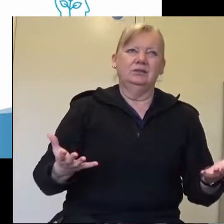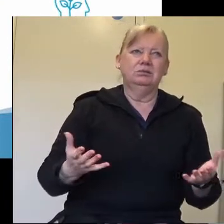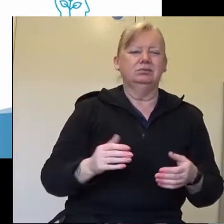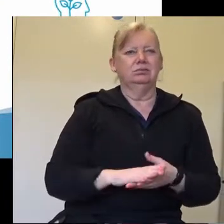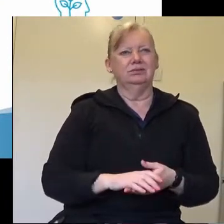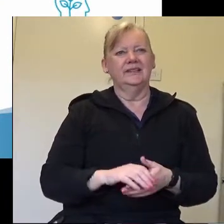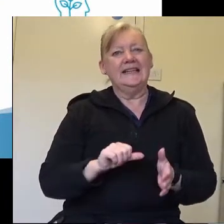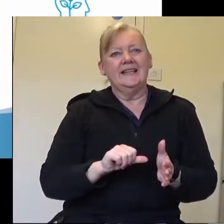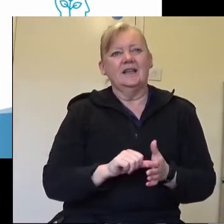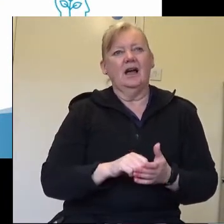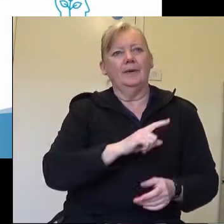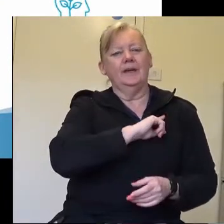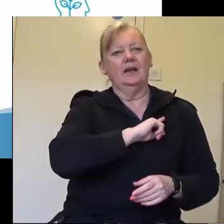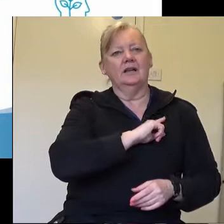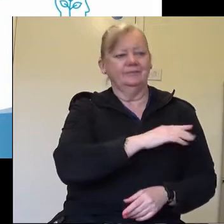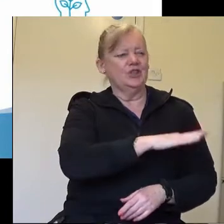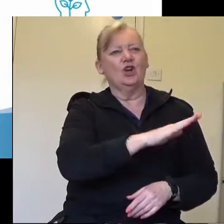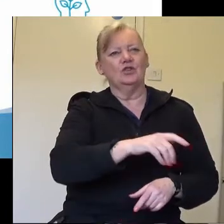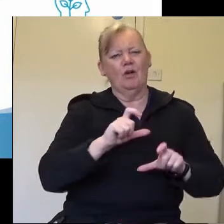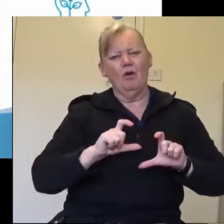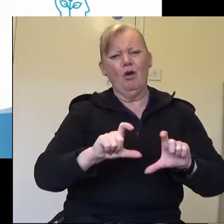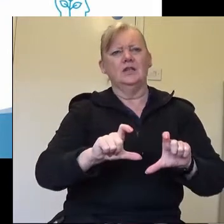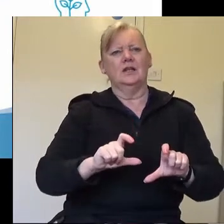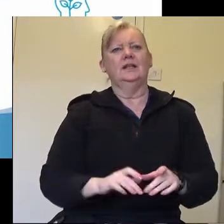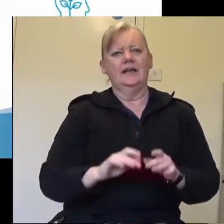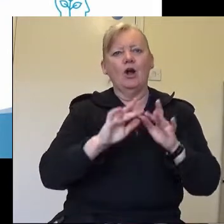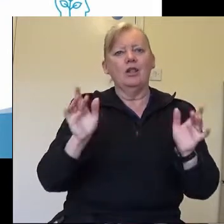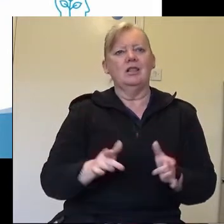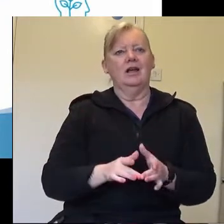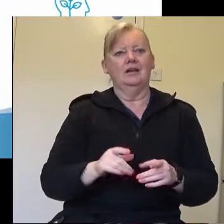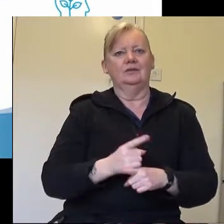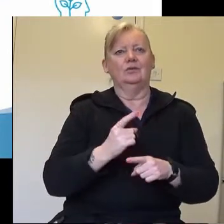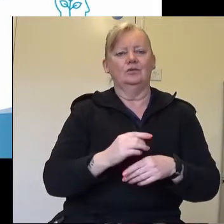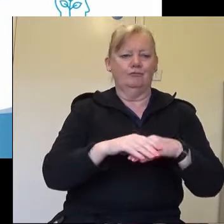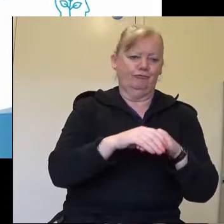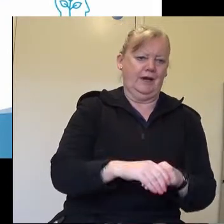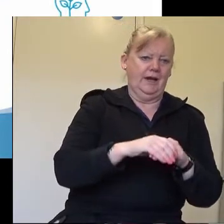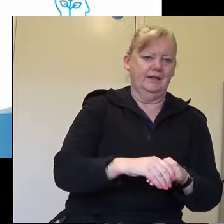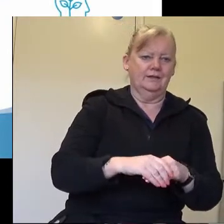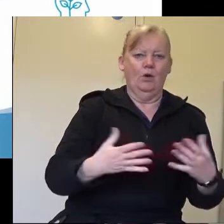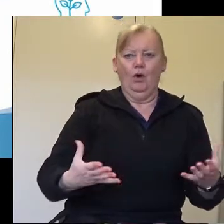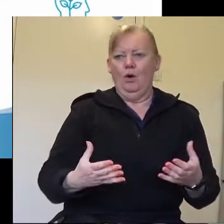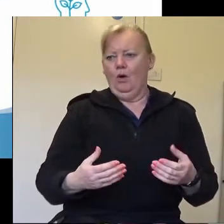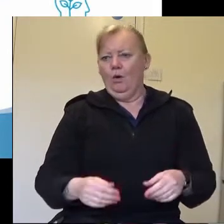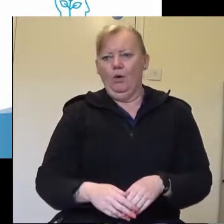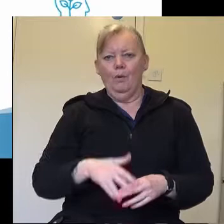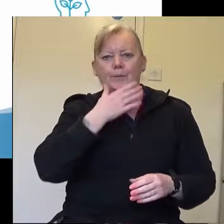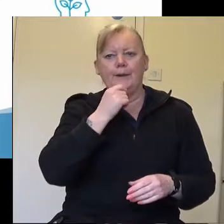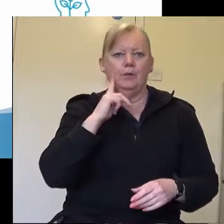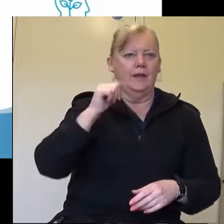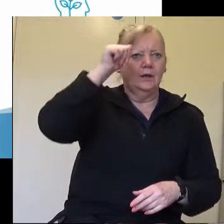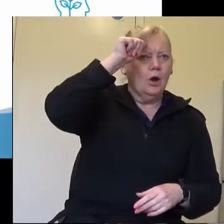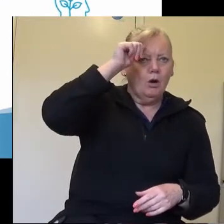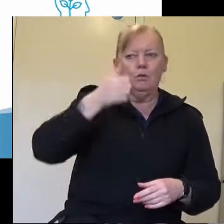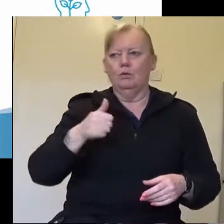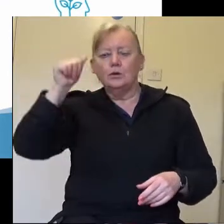I mean, our children is constantly connected online with their friends, sometimes with people they don't know or with people